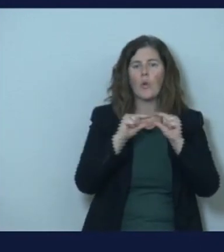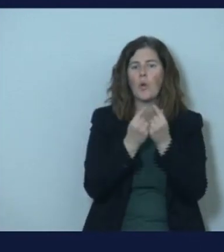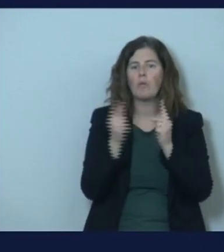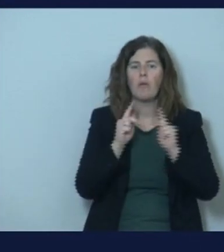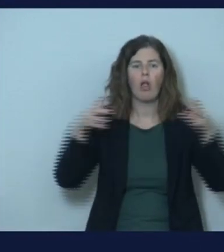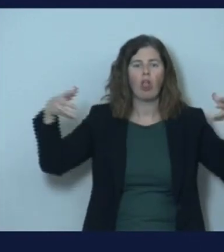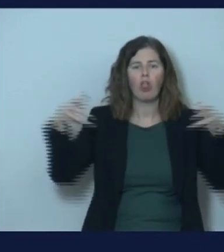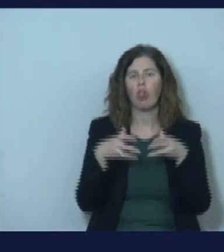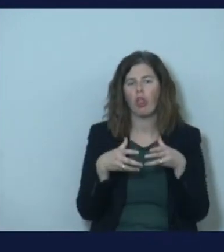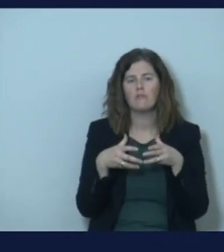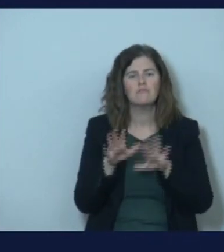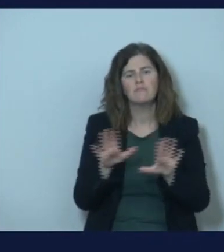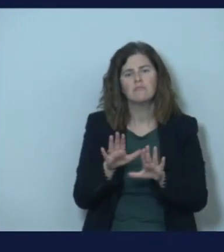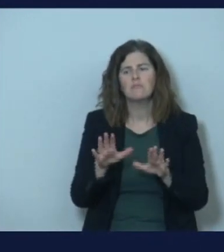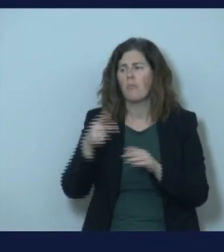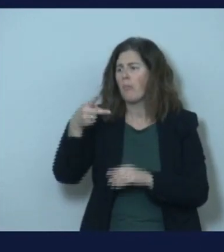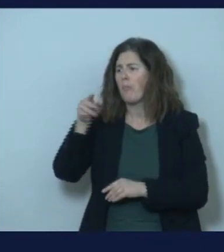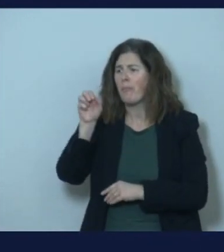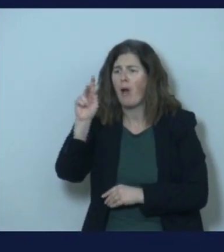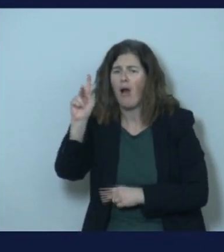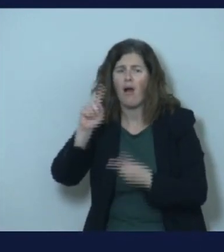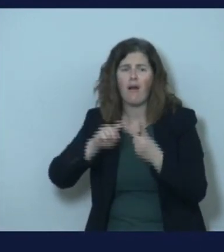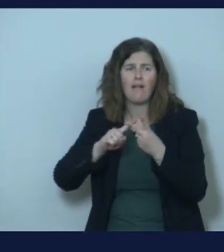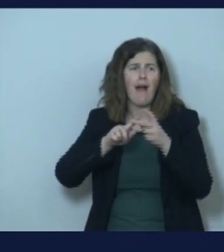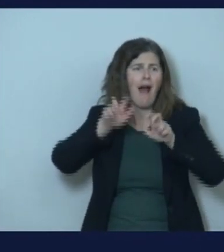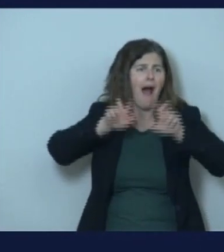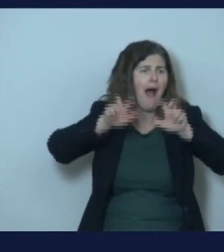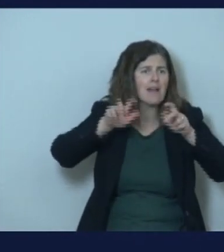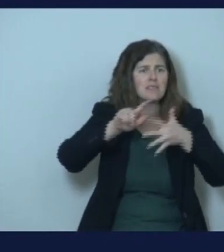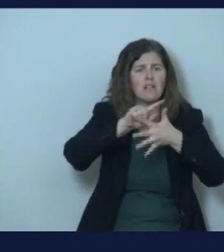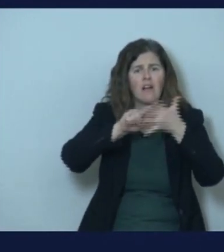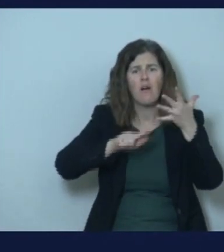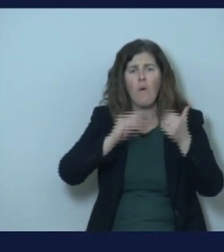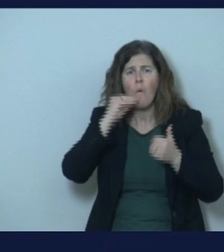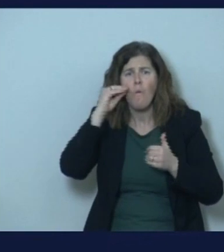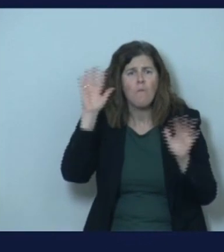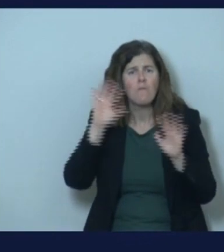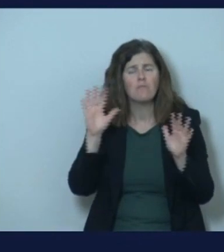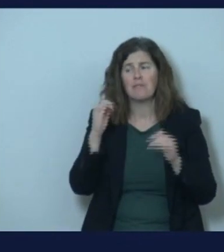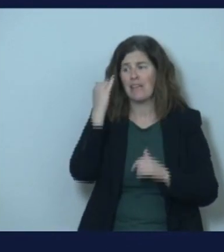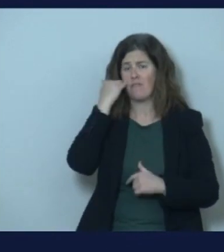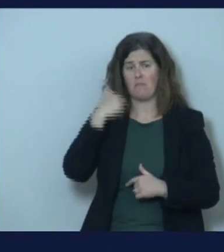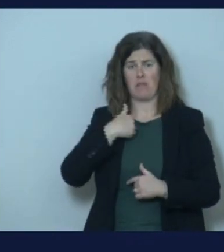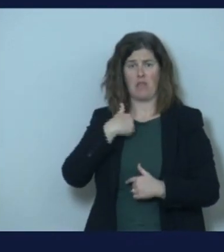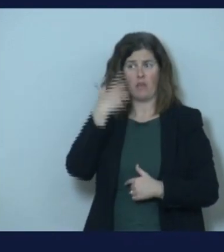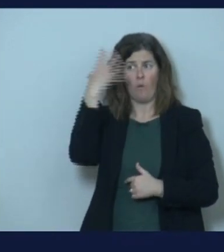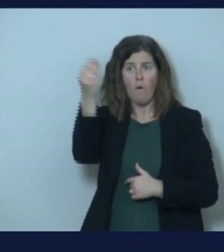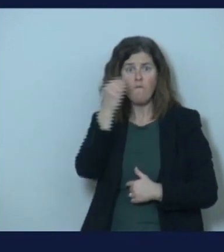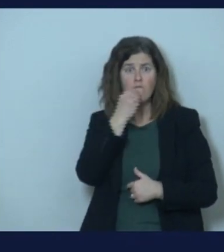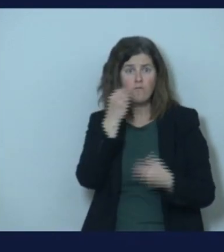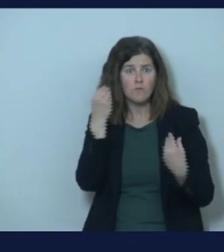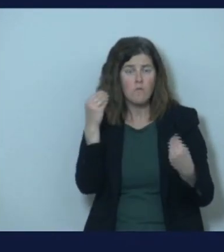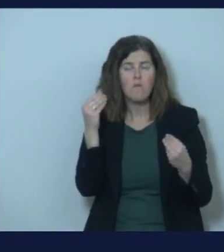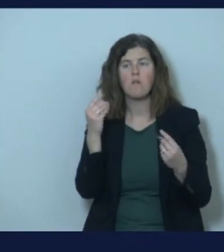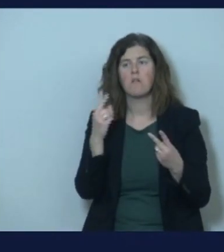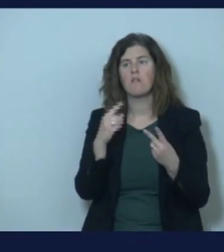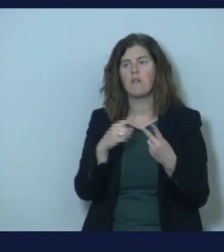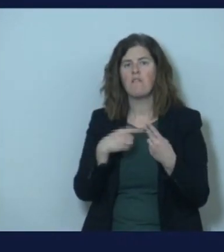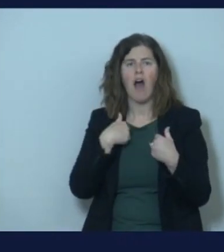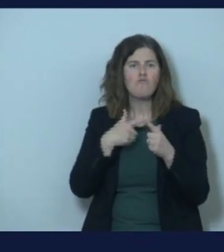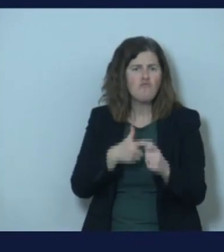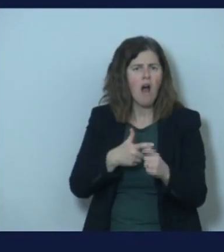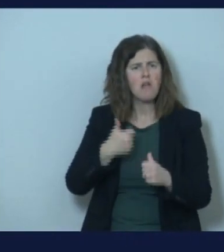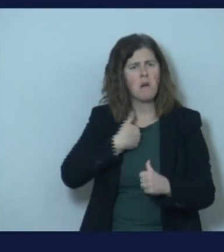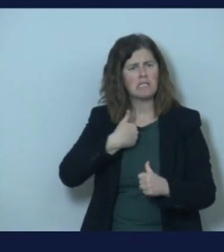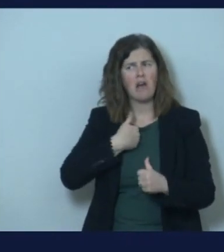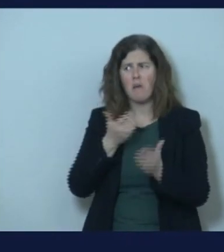Don't do it anywhere, at parks, on hikes. And when I go out for groceries or to run, to do the things that